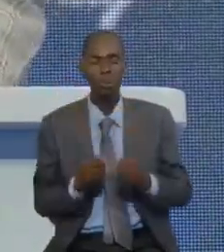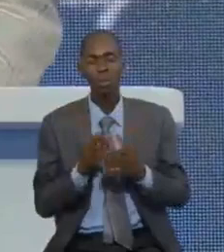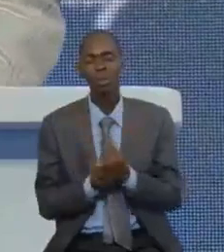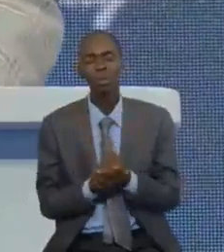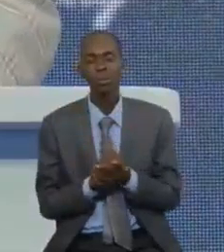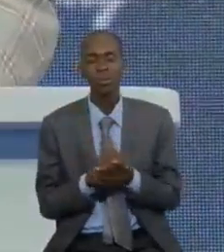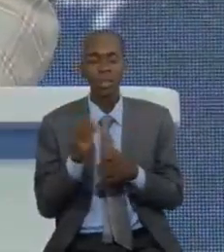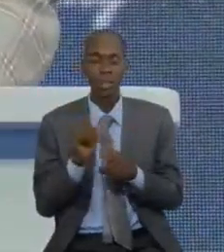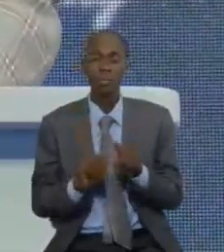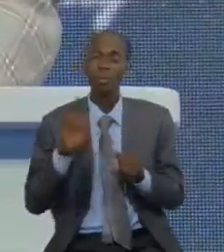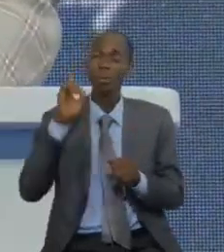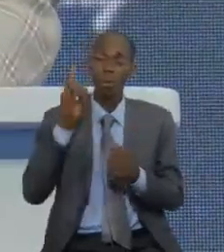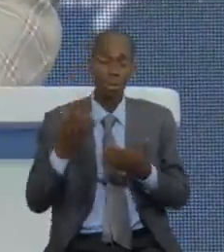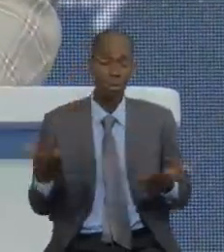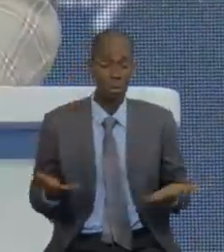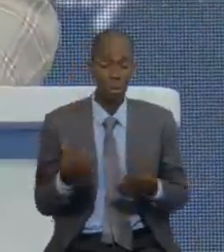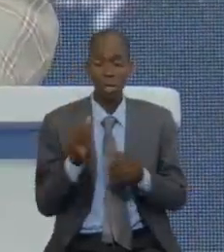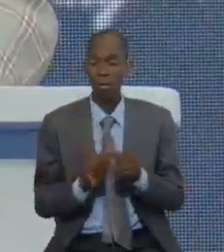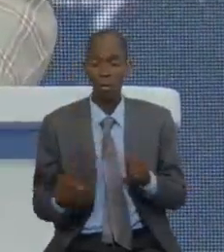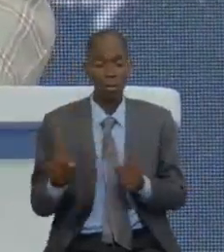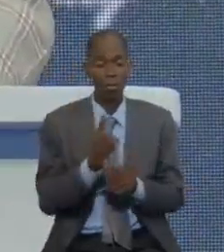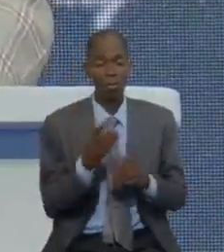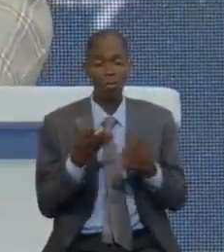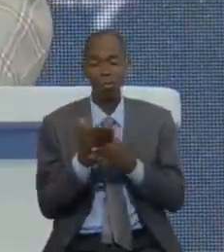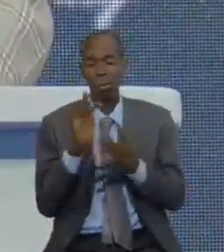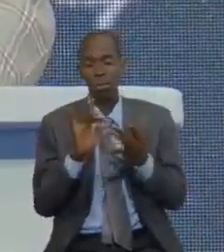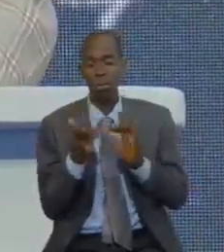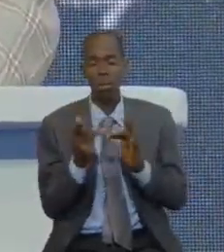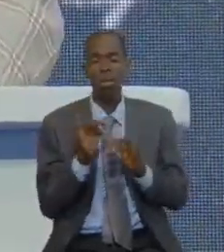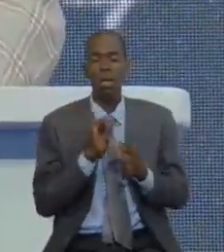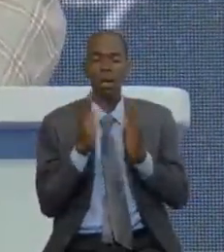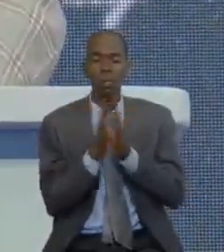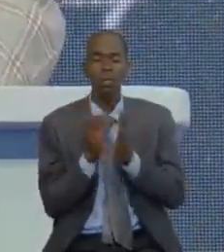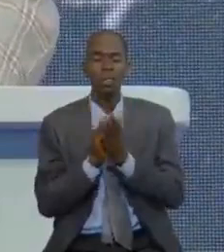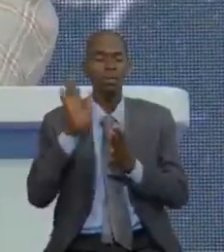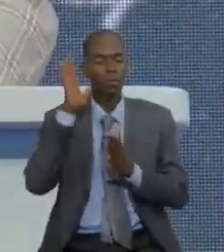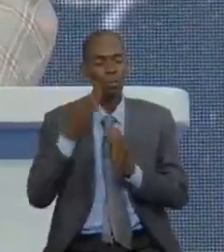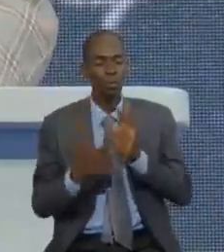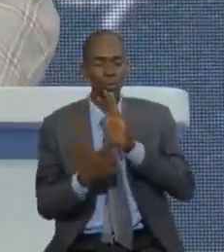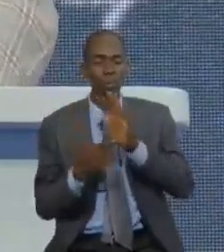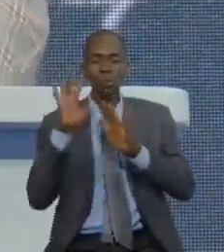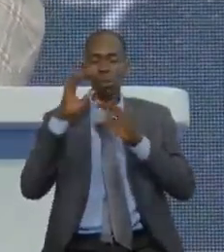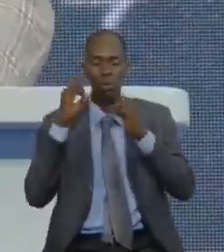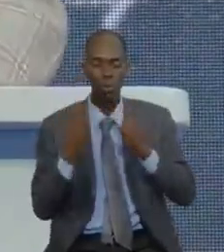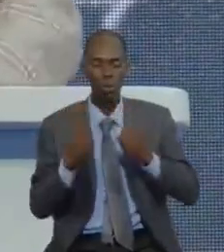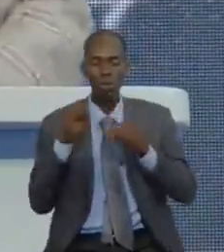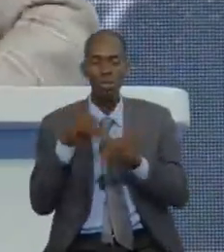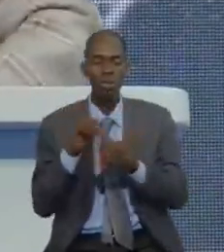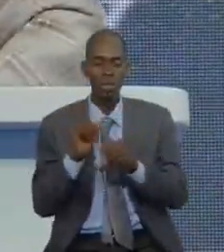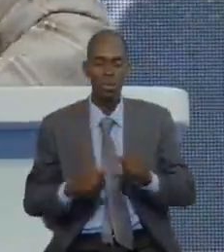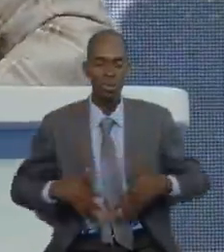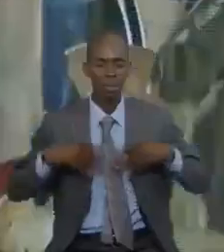Everyone here, everyone online. And I pray you manifest your power right now in every life,